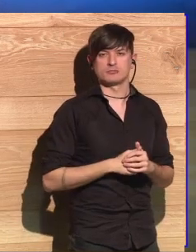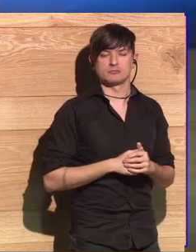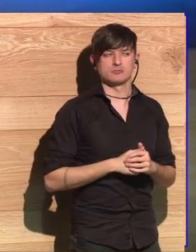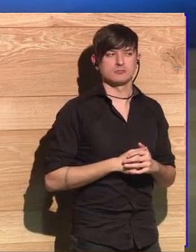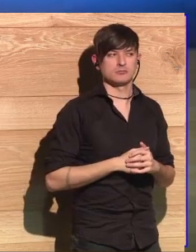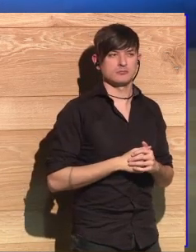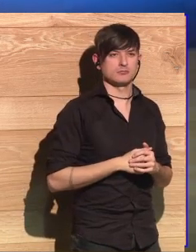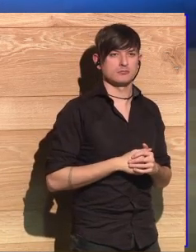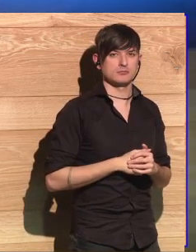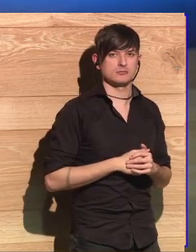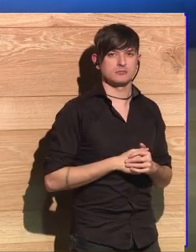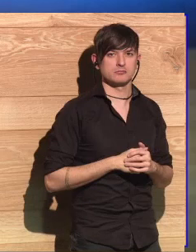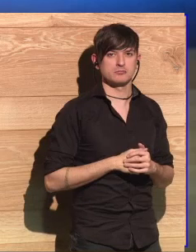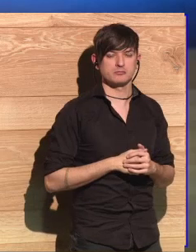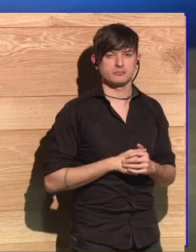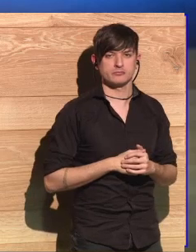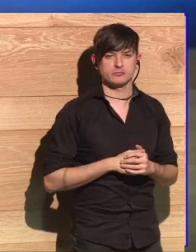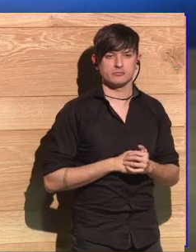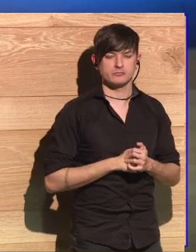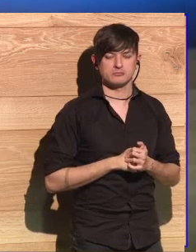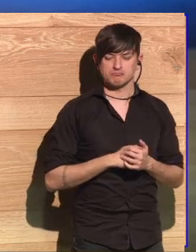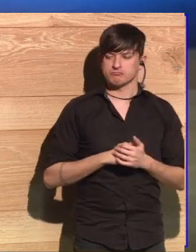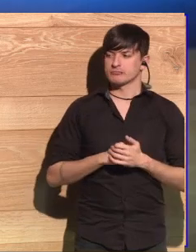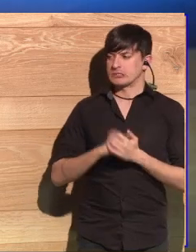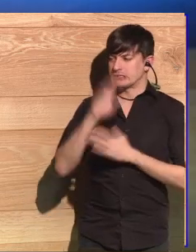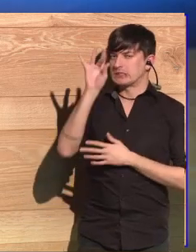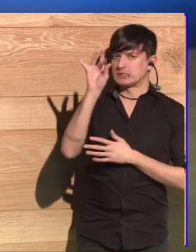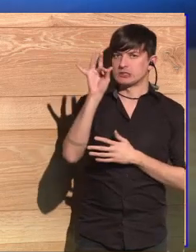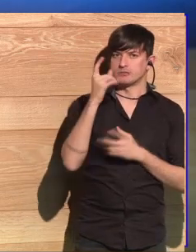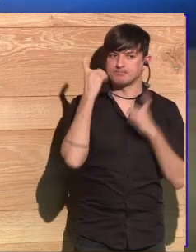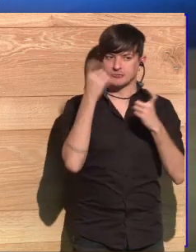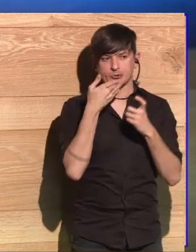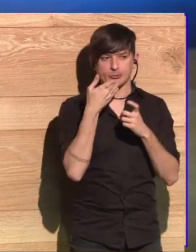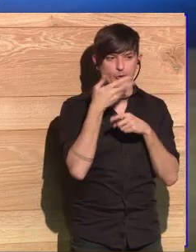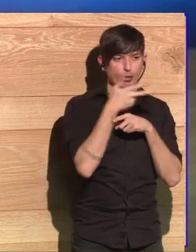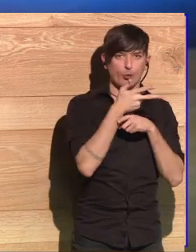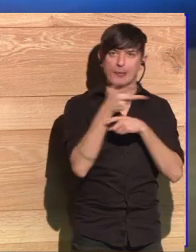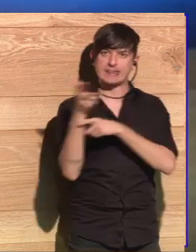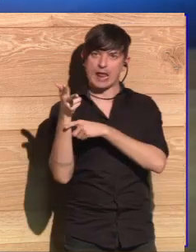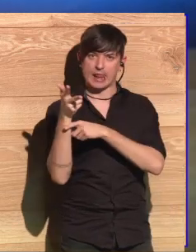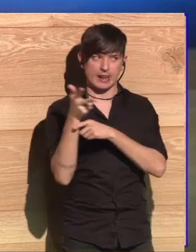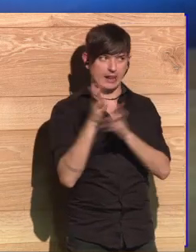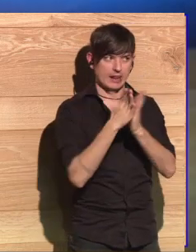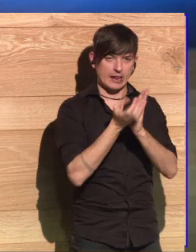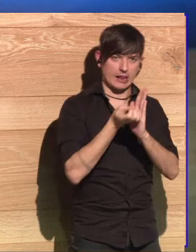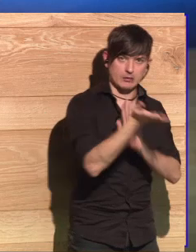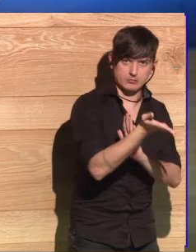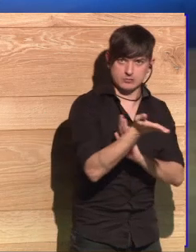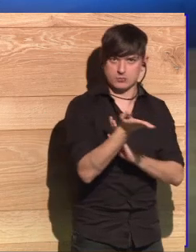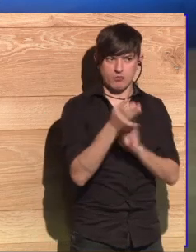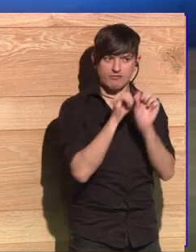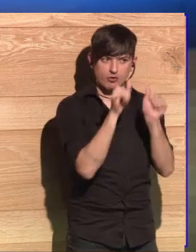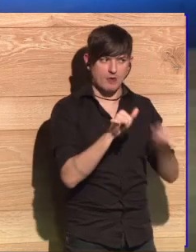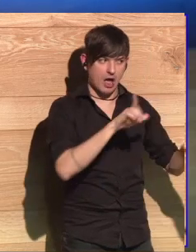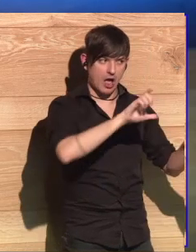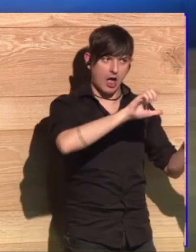a kind of documentary in a way that Alberto, I think, recognizes. You know, things can speak